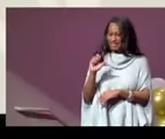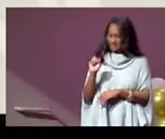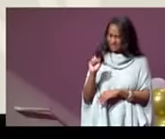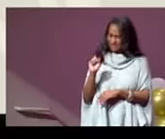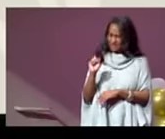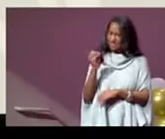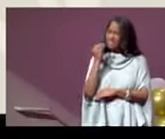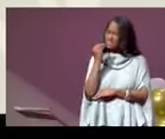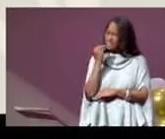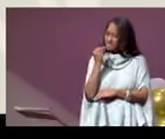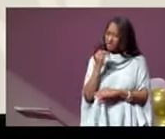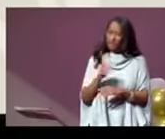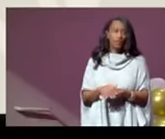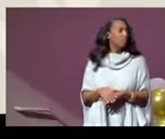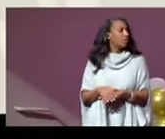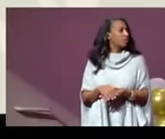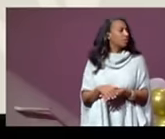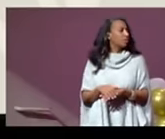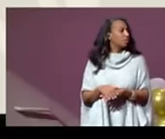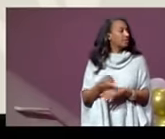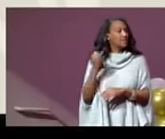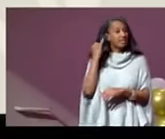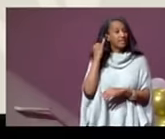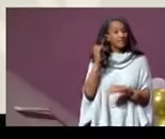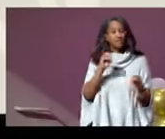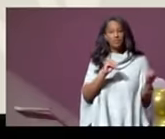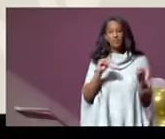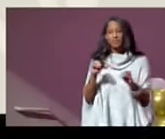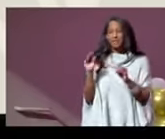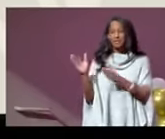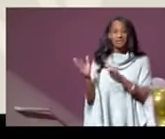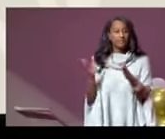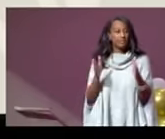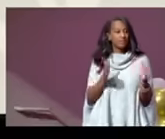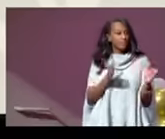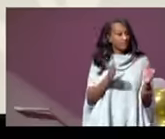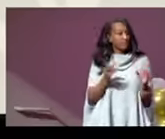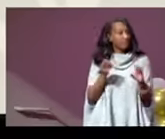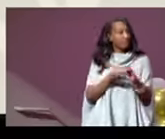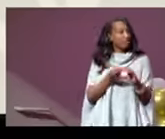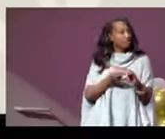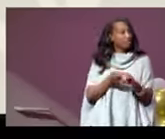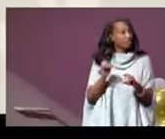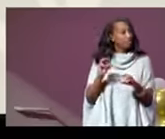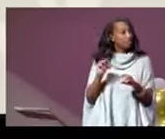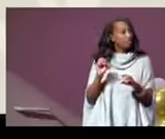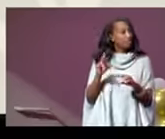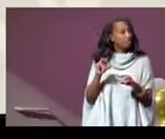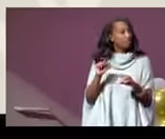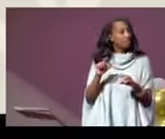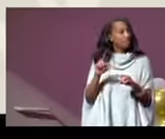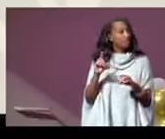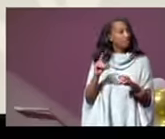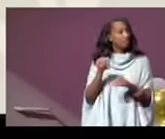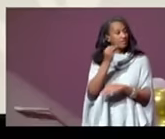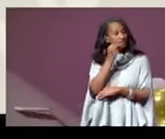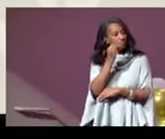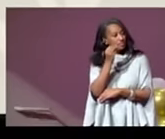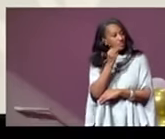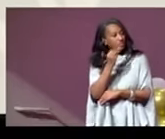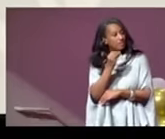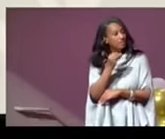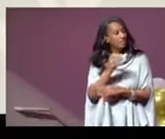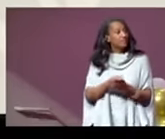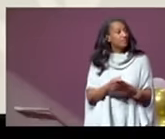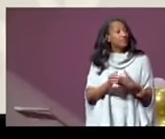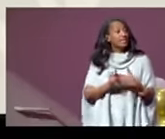you to govern yourselves accordingly if you are making plans to attend the Emerald Brunch hosted by the Women of